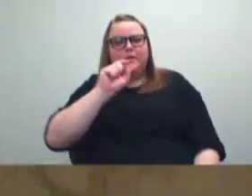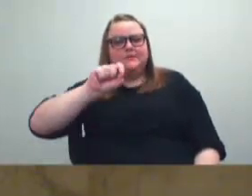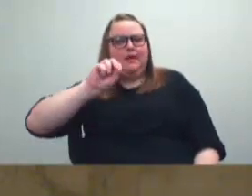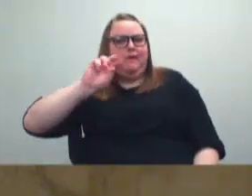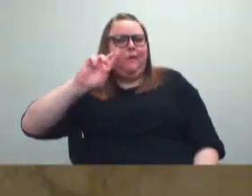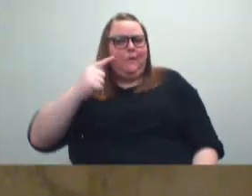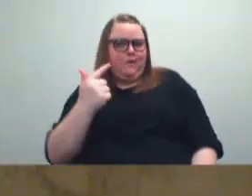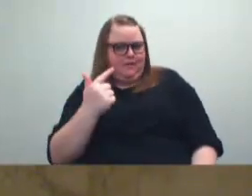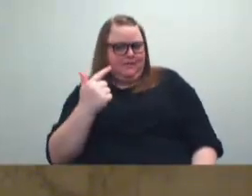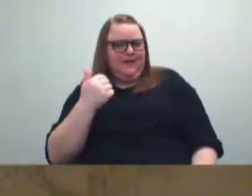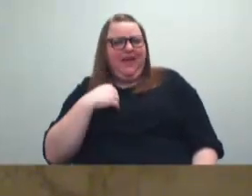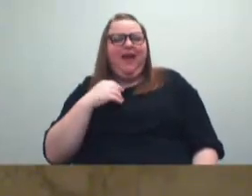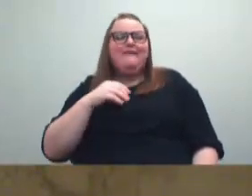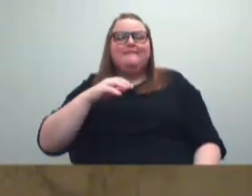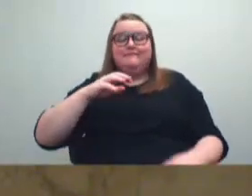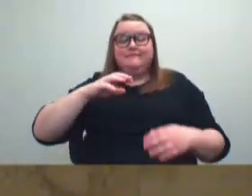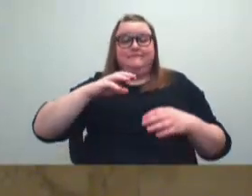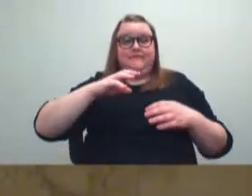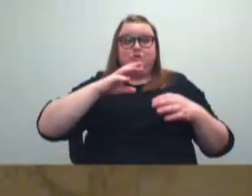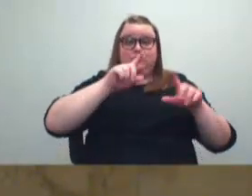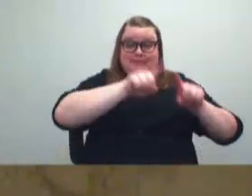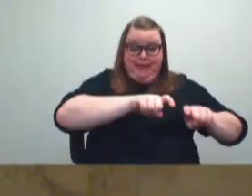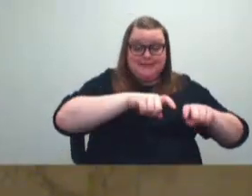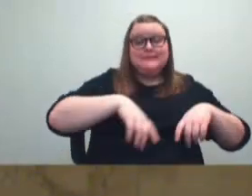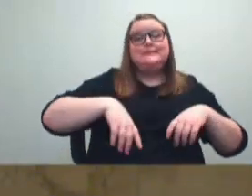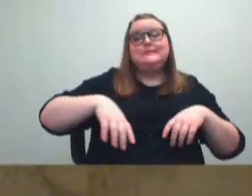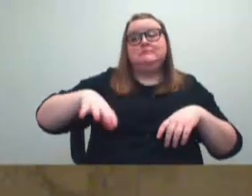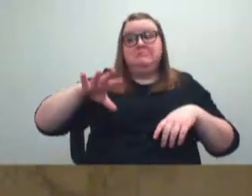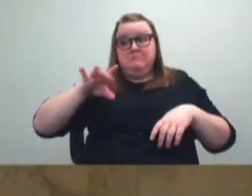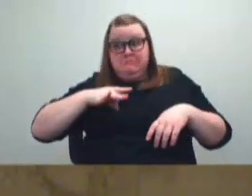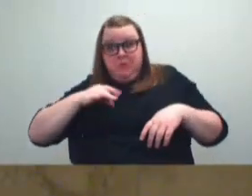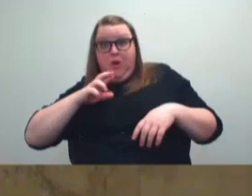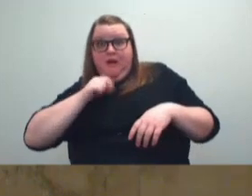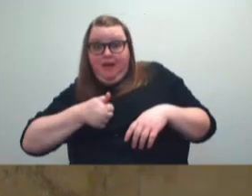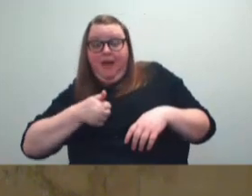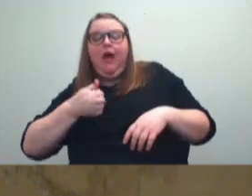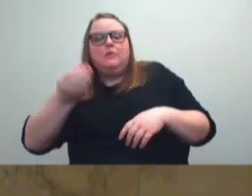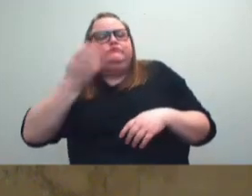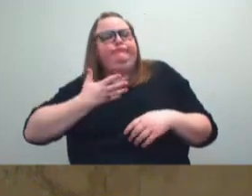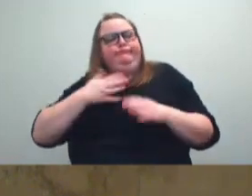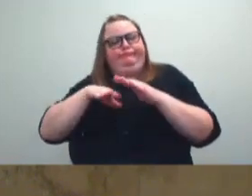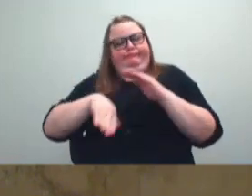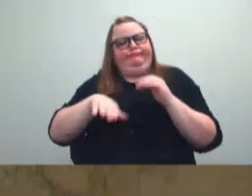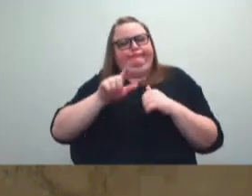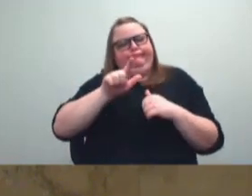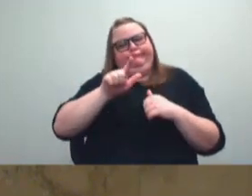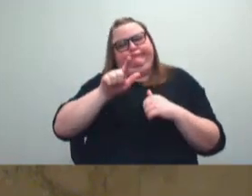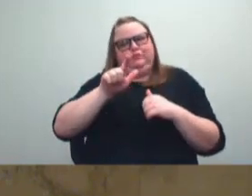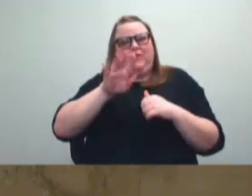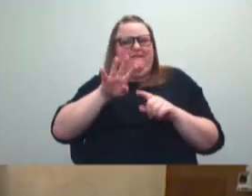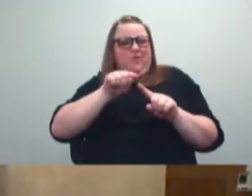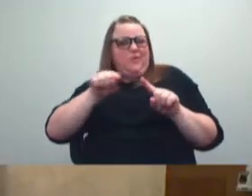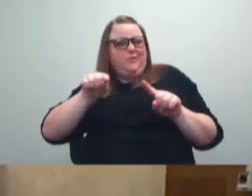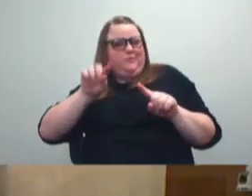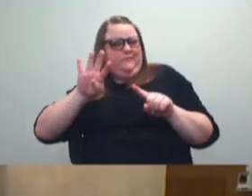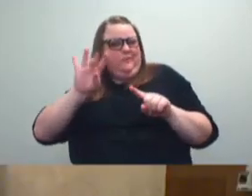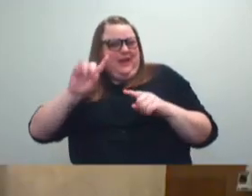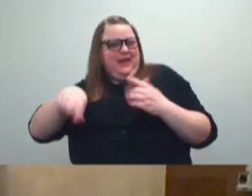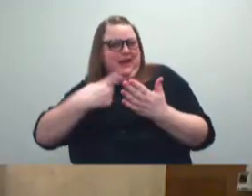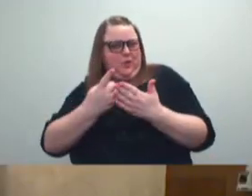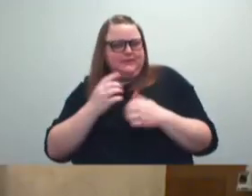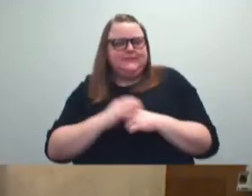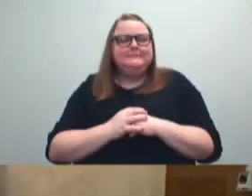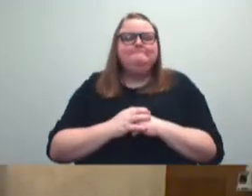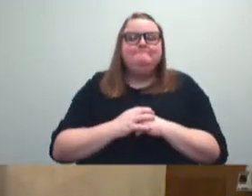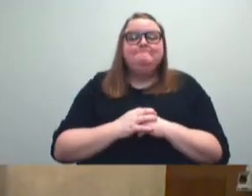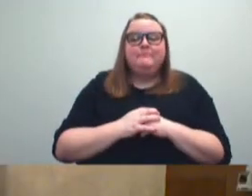time. correct. Amazing. Thank you so much. That is incredibly beneficial to our community. I want you to know that, both services,